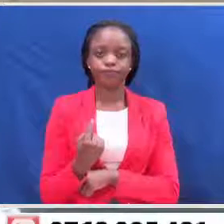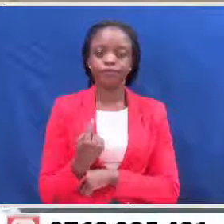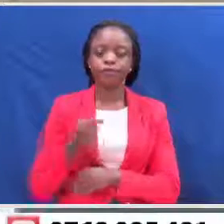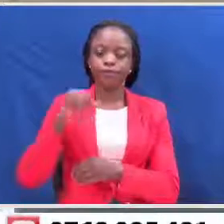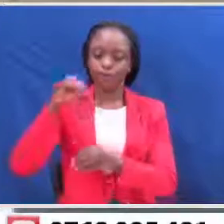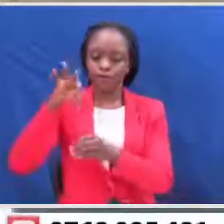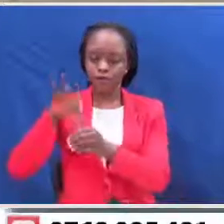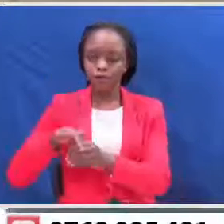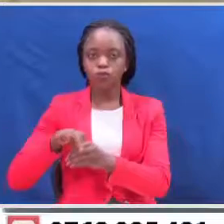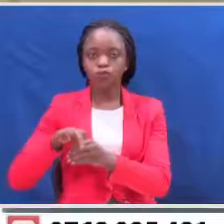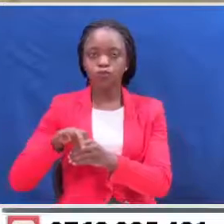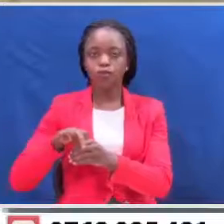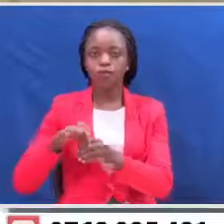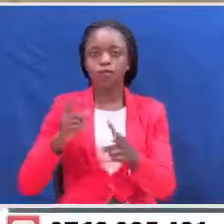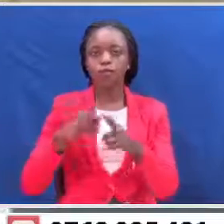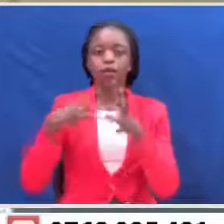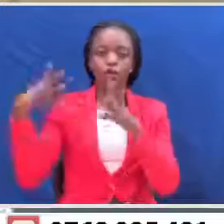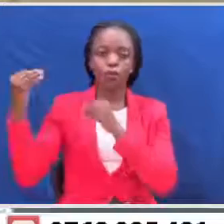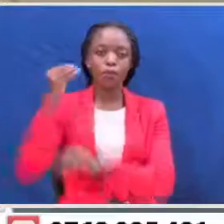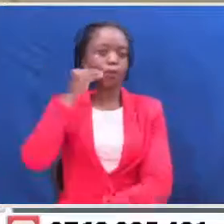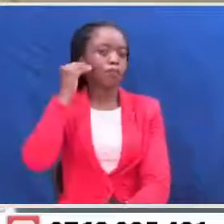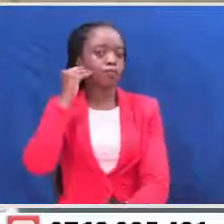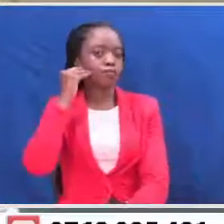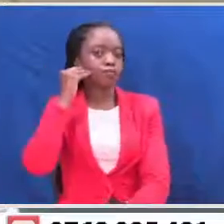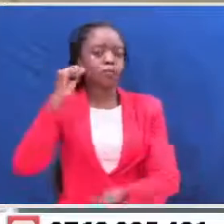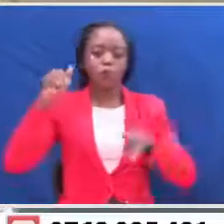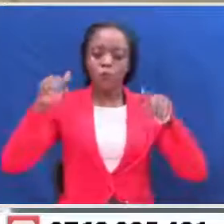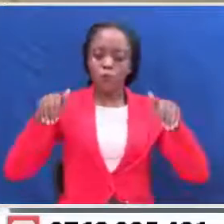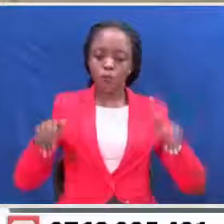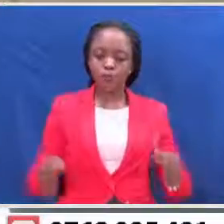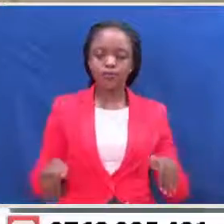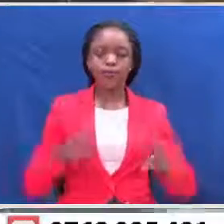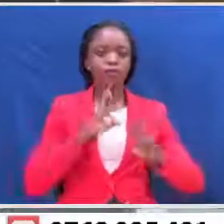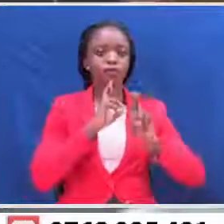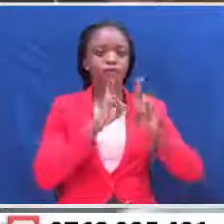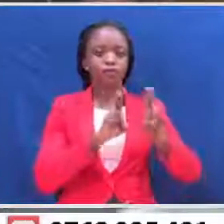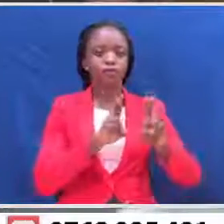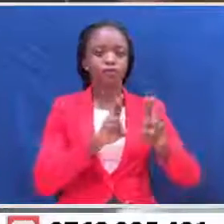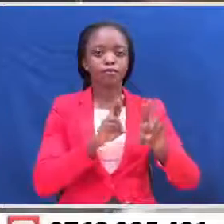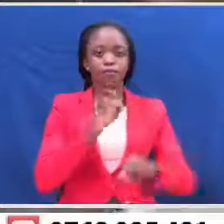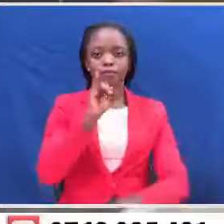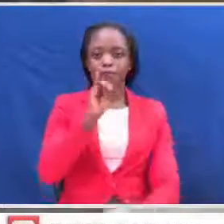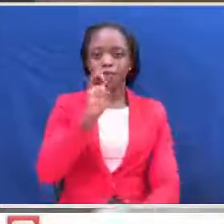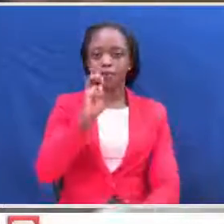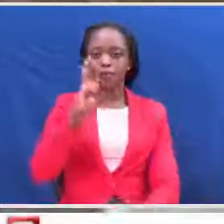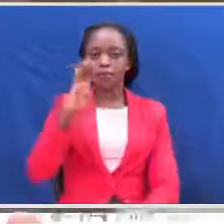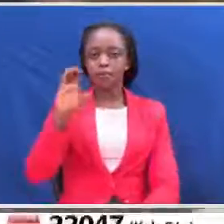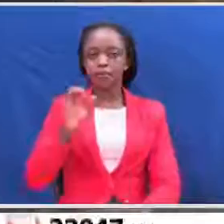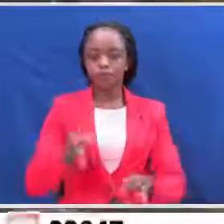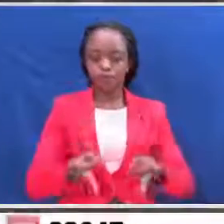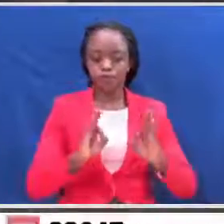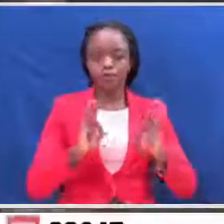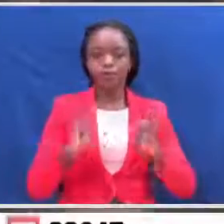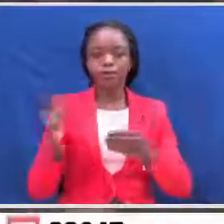kura, na waende nyumbani, wangoje matokeo. The IEBC officials have already